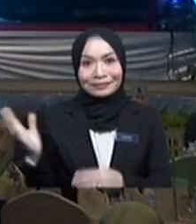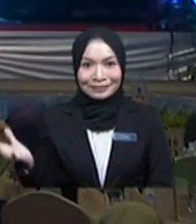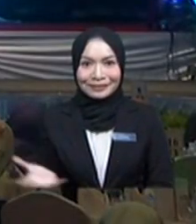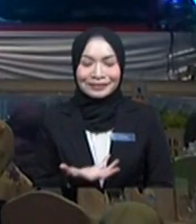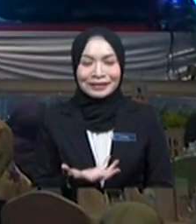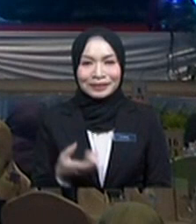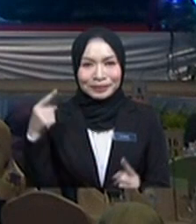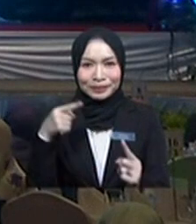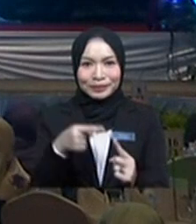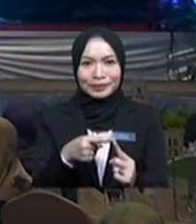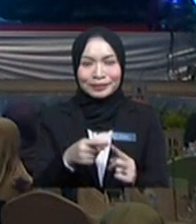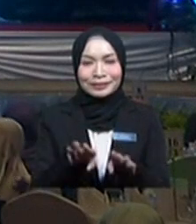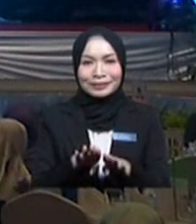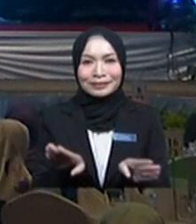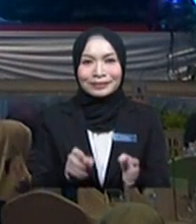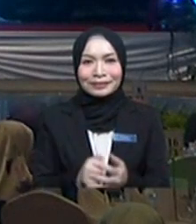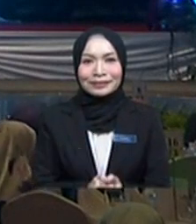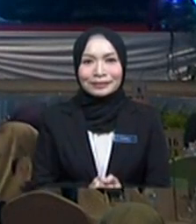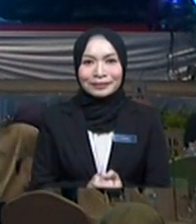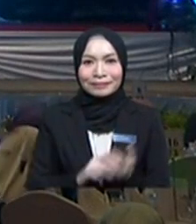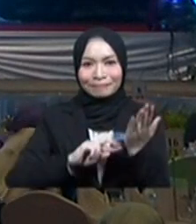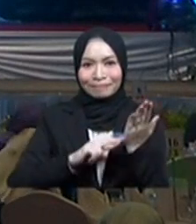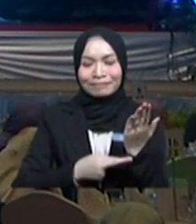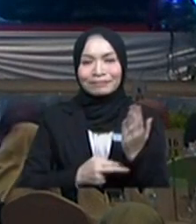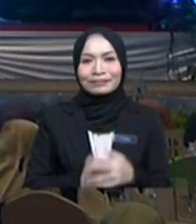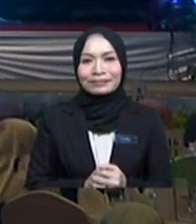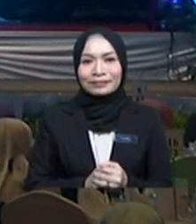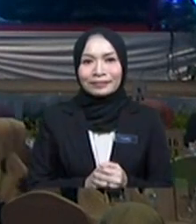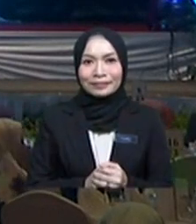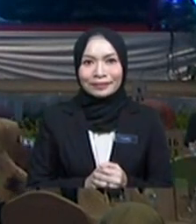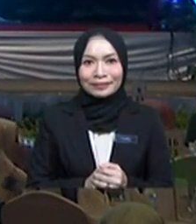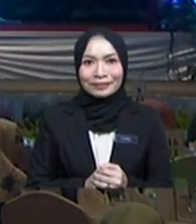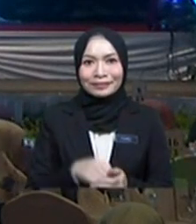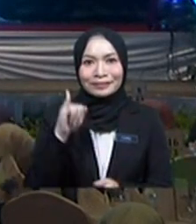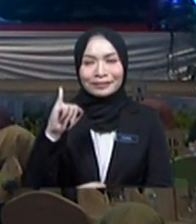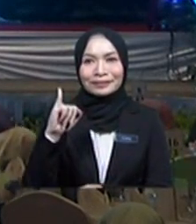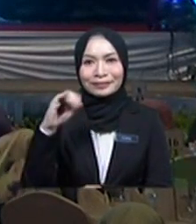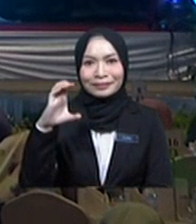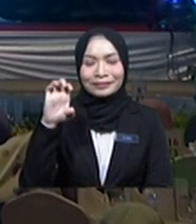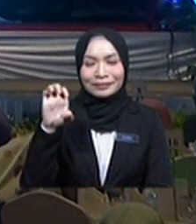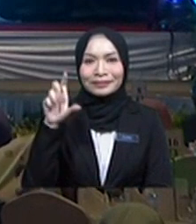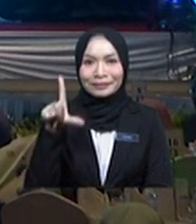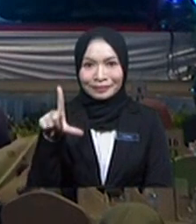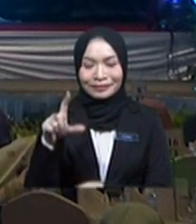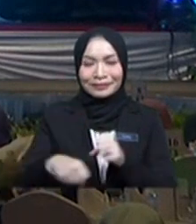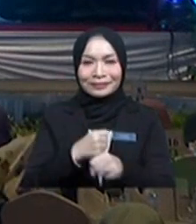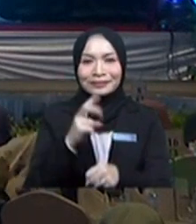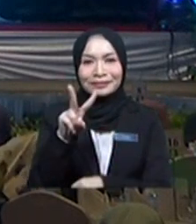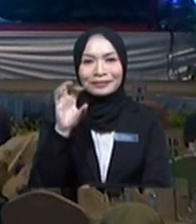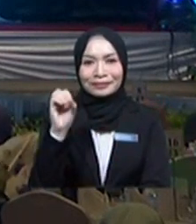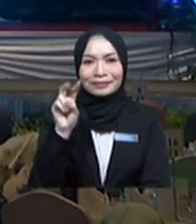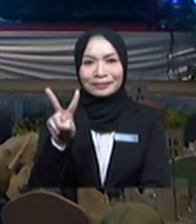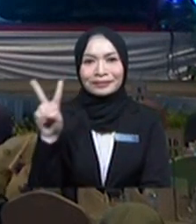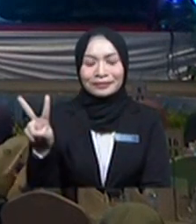the opening ceremony of the second International Conference on English Language, ICEL 2022.